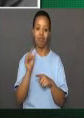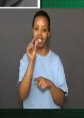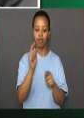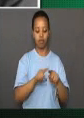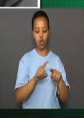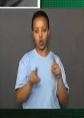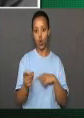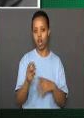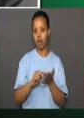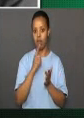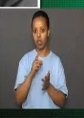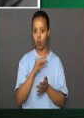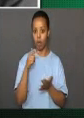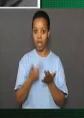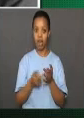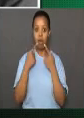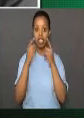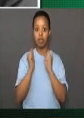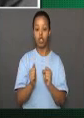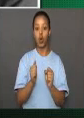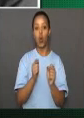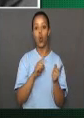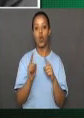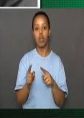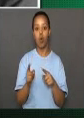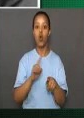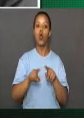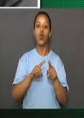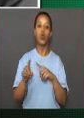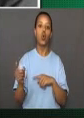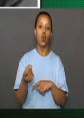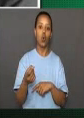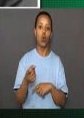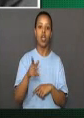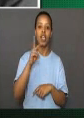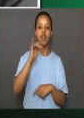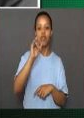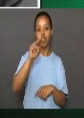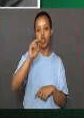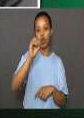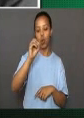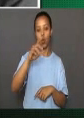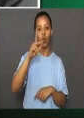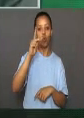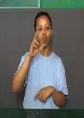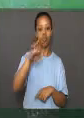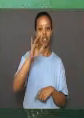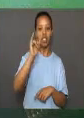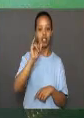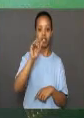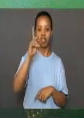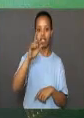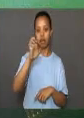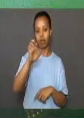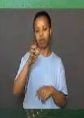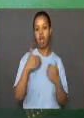different, and we can say that they have a different phenotype for that feature.